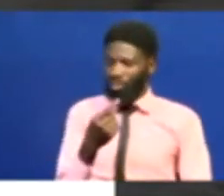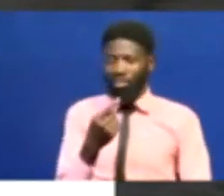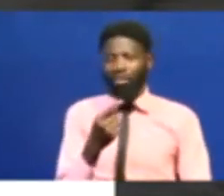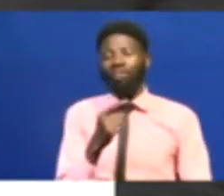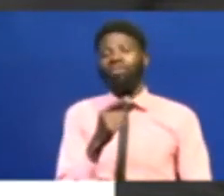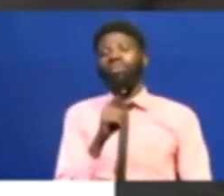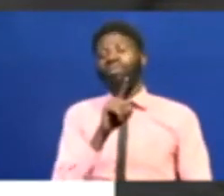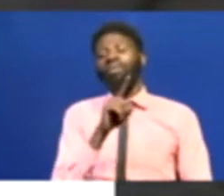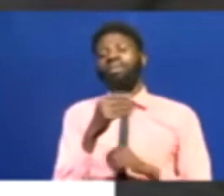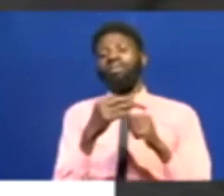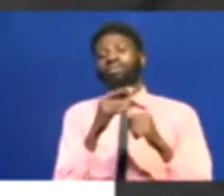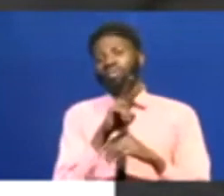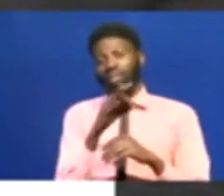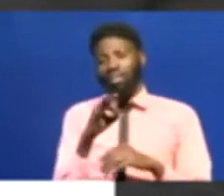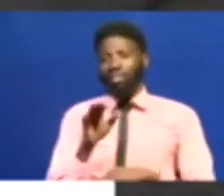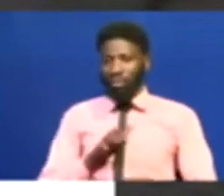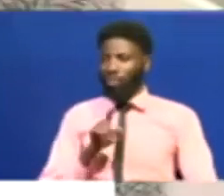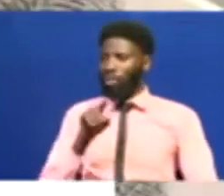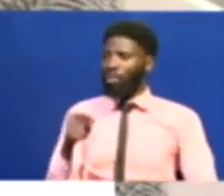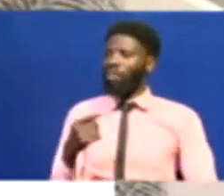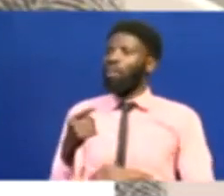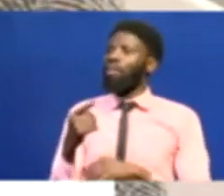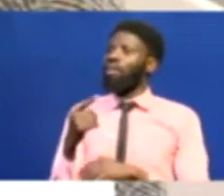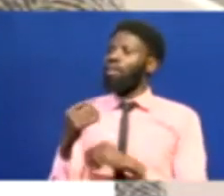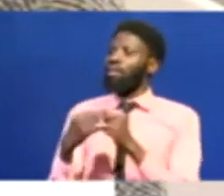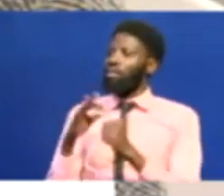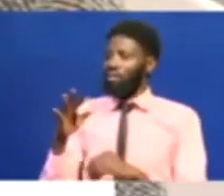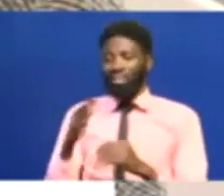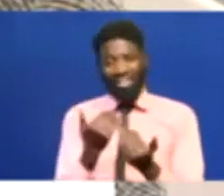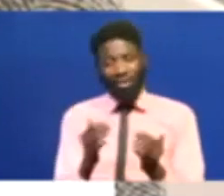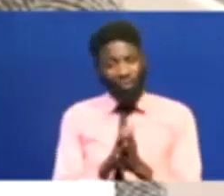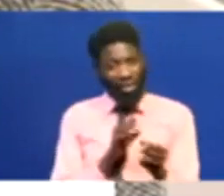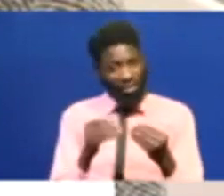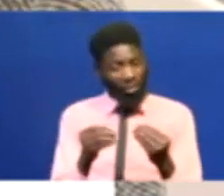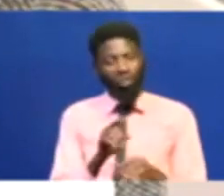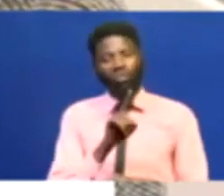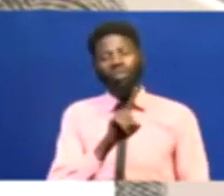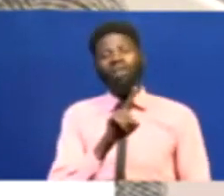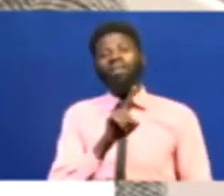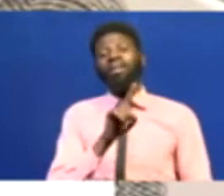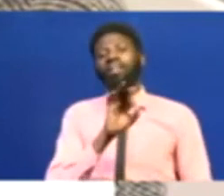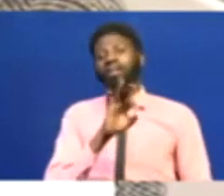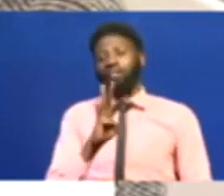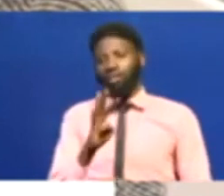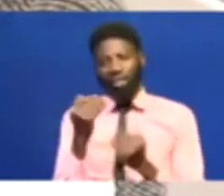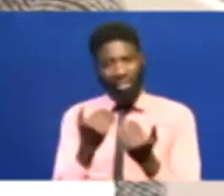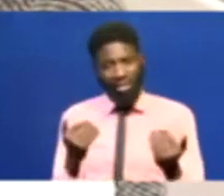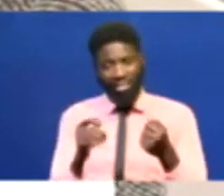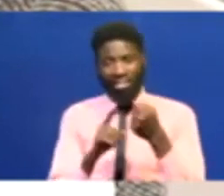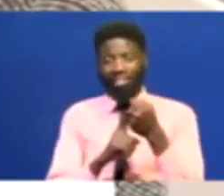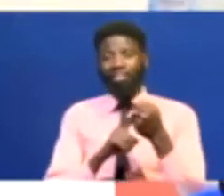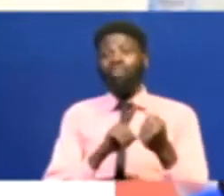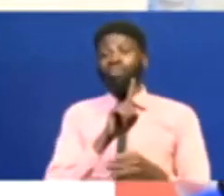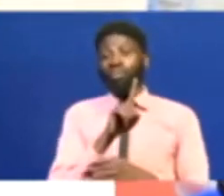are 1,085. The data also indicated children living with disabilities were 134 children, 61 of them being male